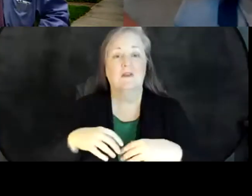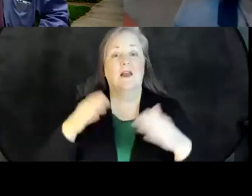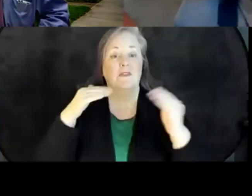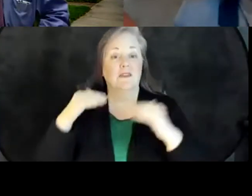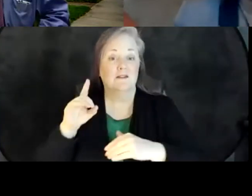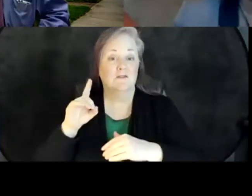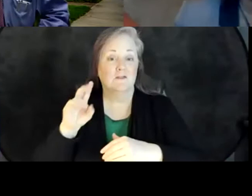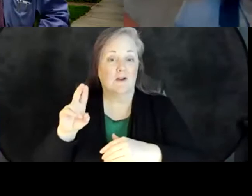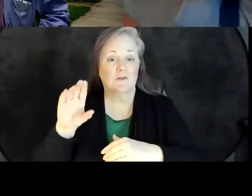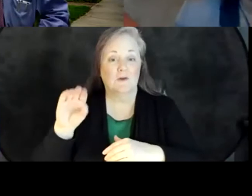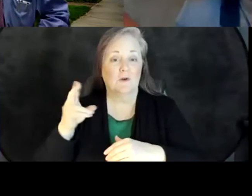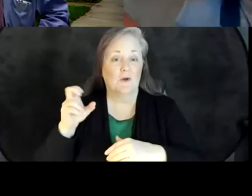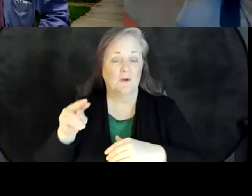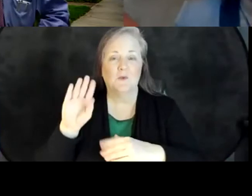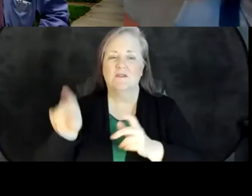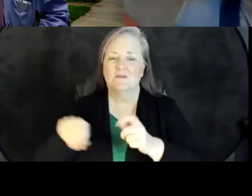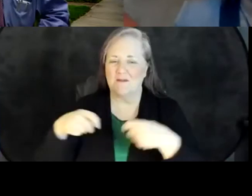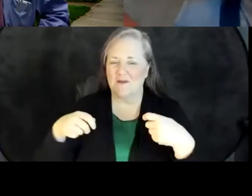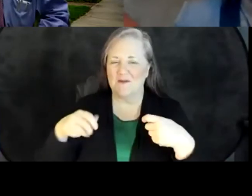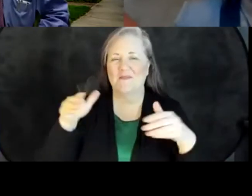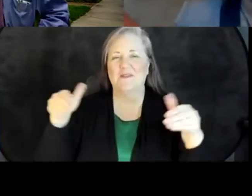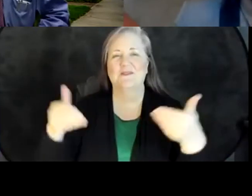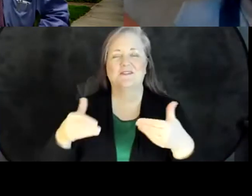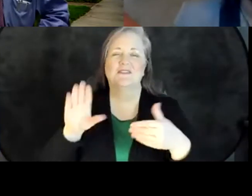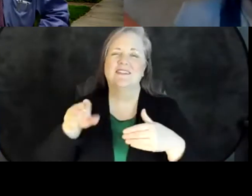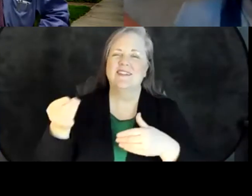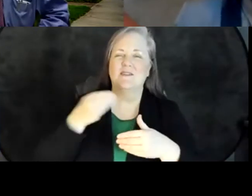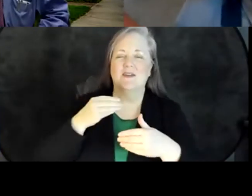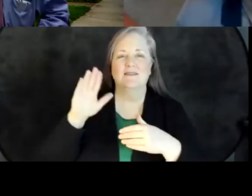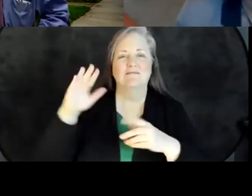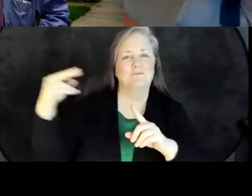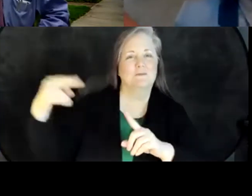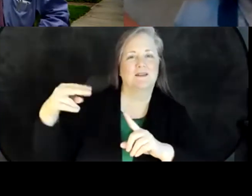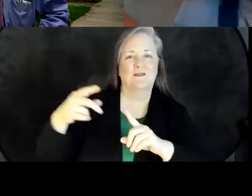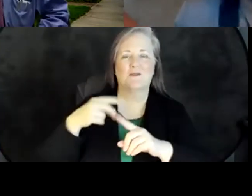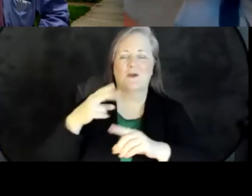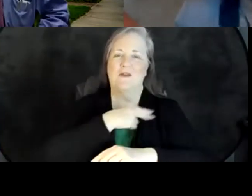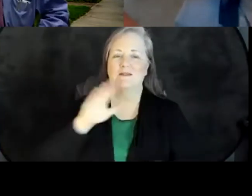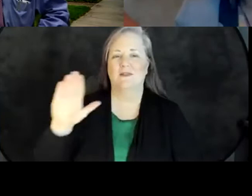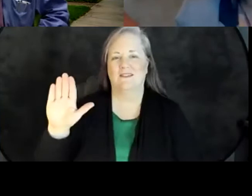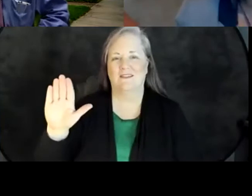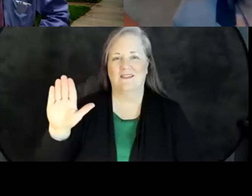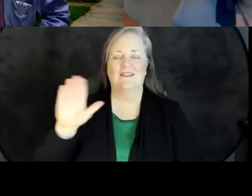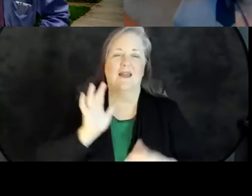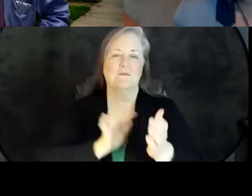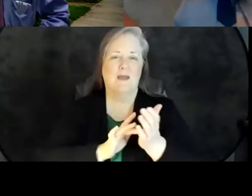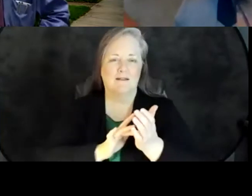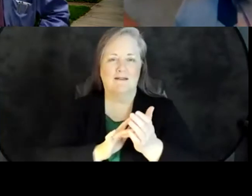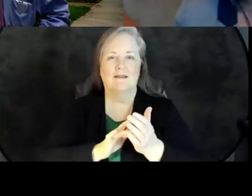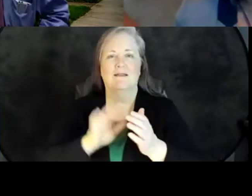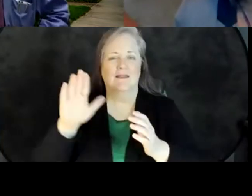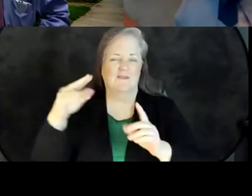wrap up the introduction by giving us a perspective from the hospital and medical